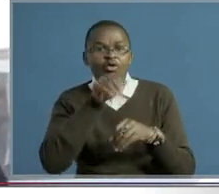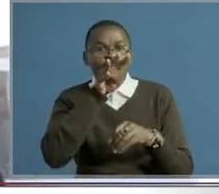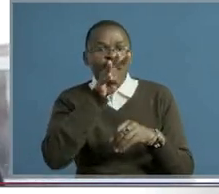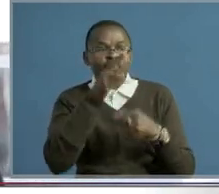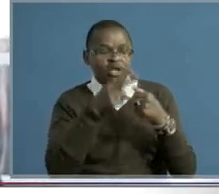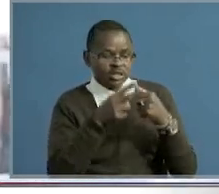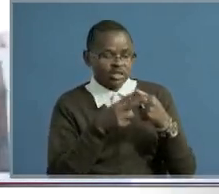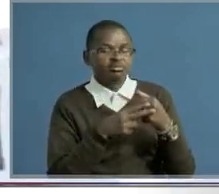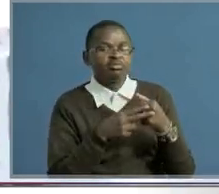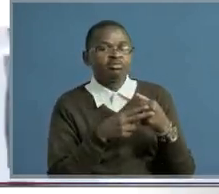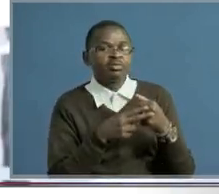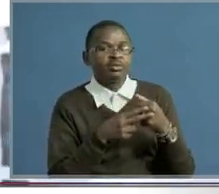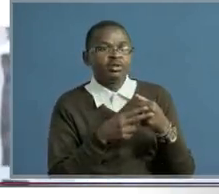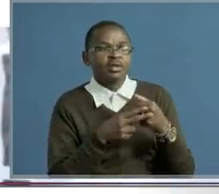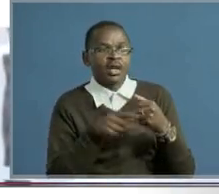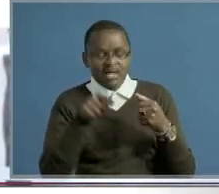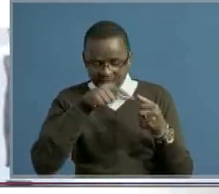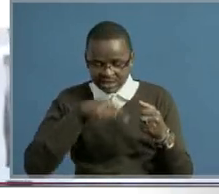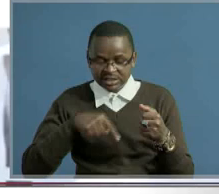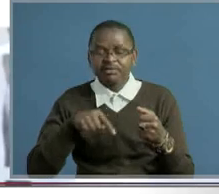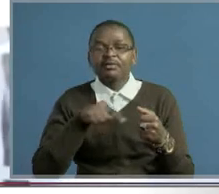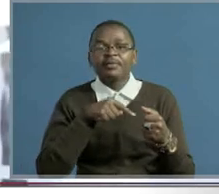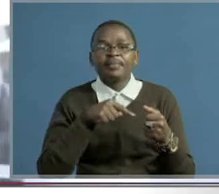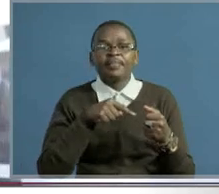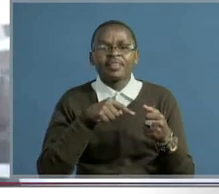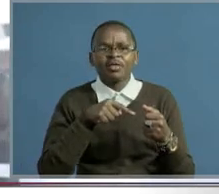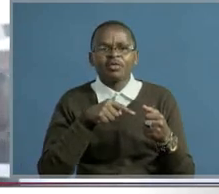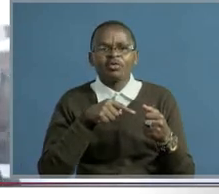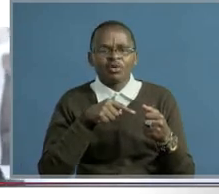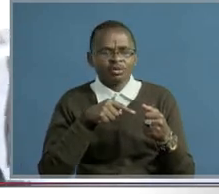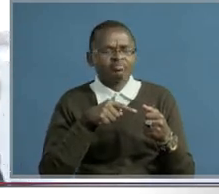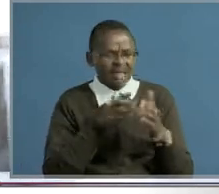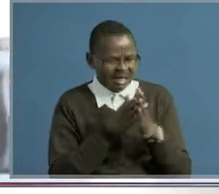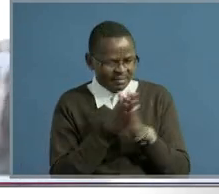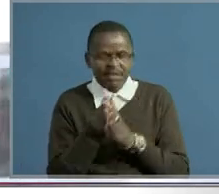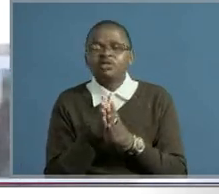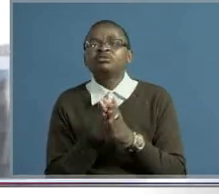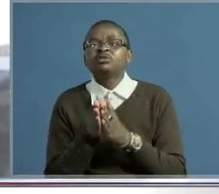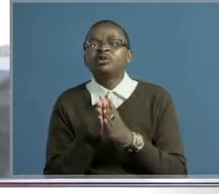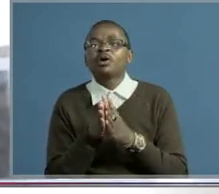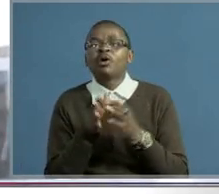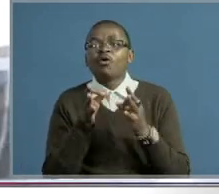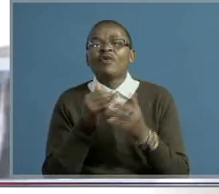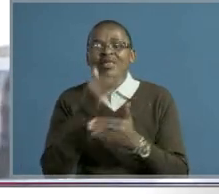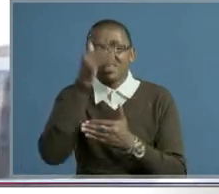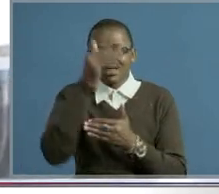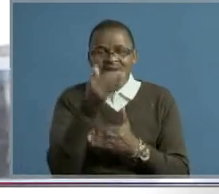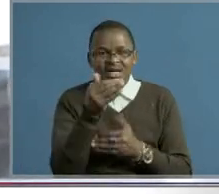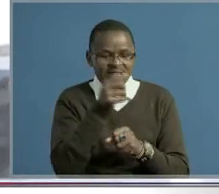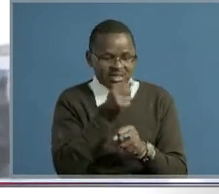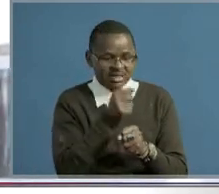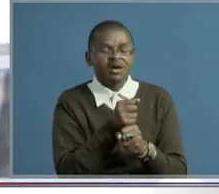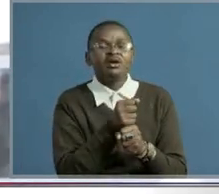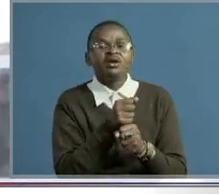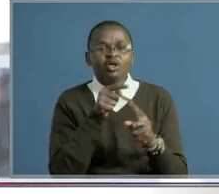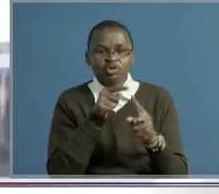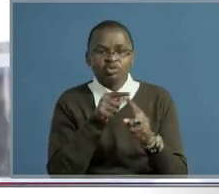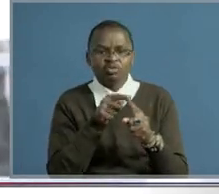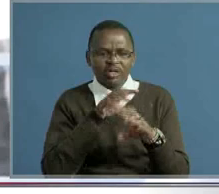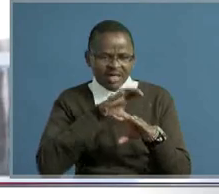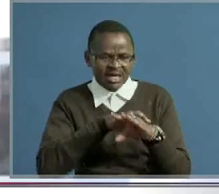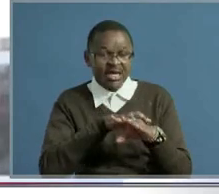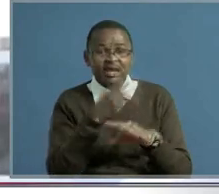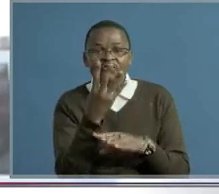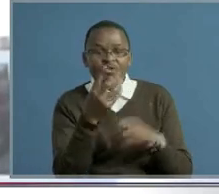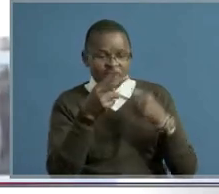and it's our intention over the next couple of years to reach all